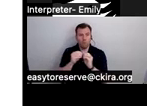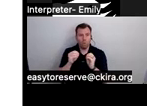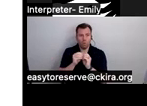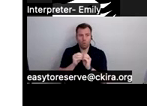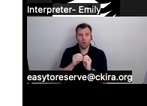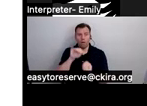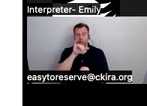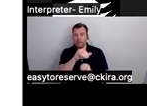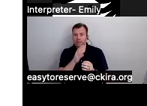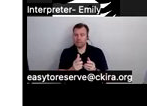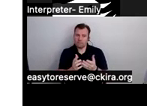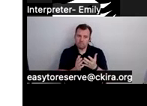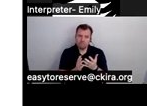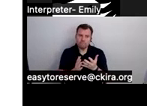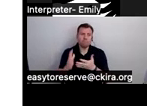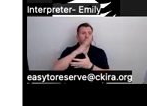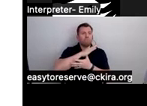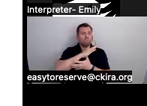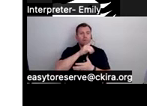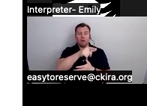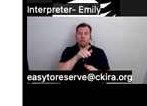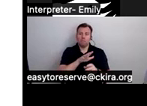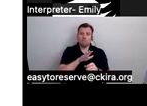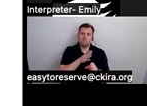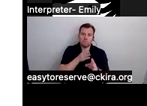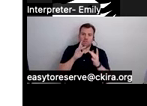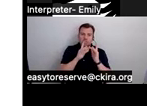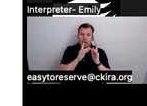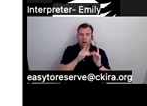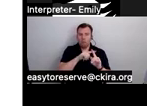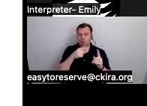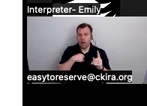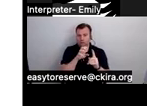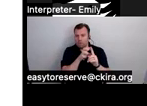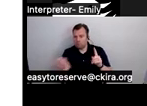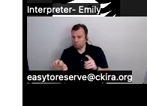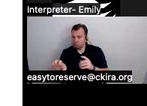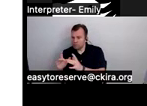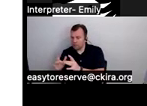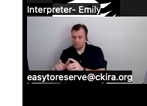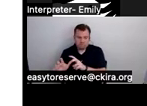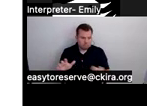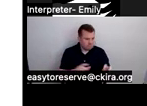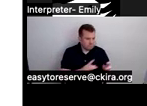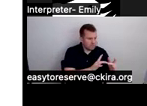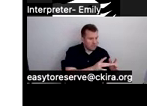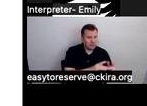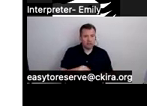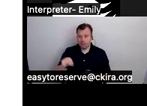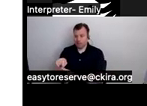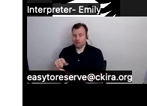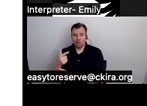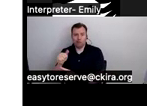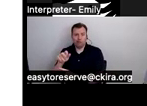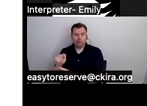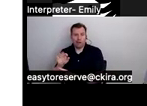the major site. But they also have other sites as well. And so this is a link to the grants and funding.